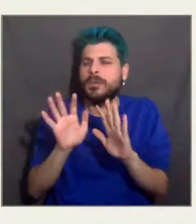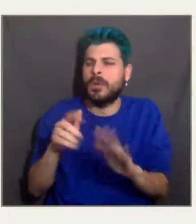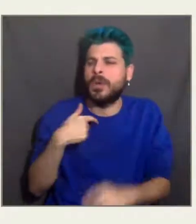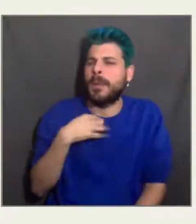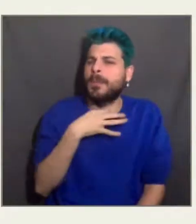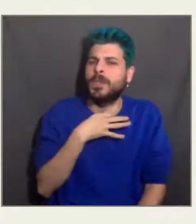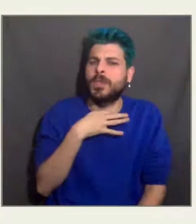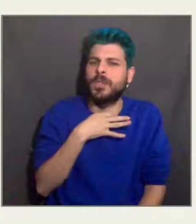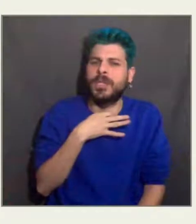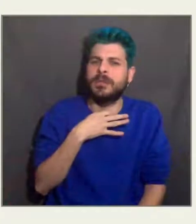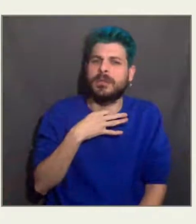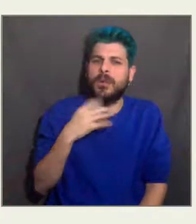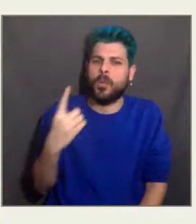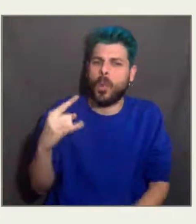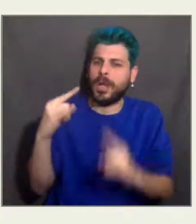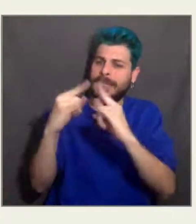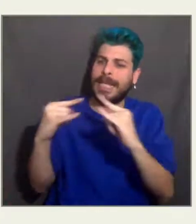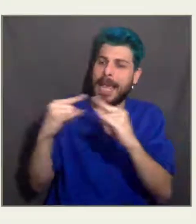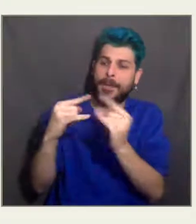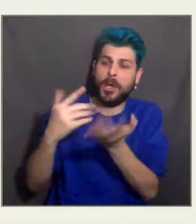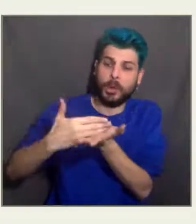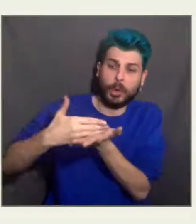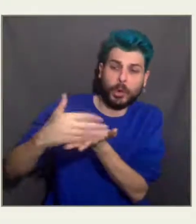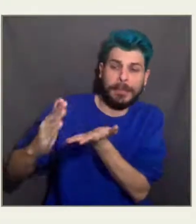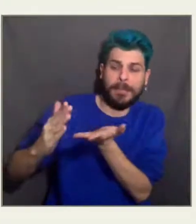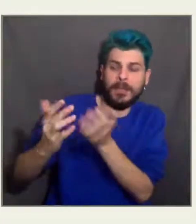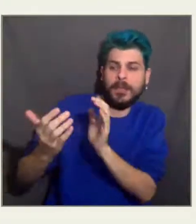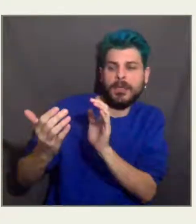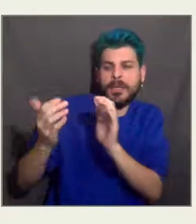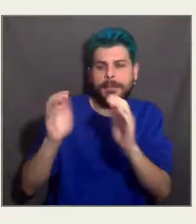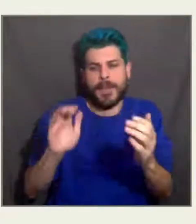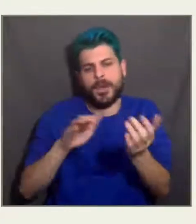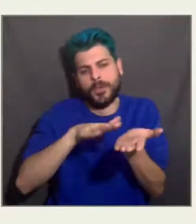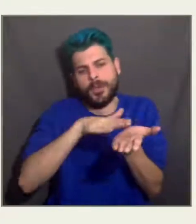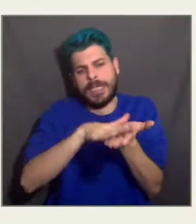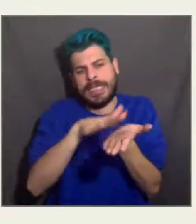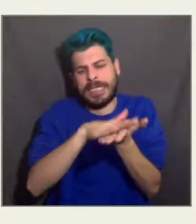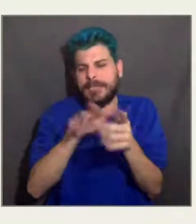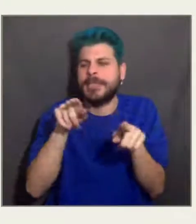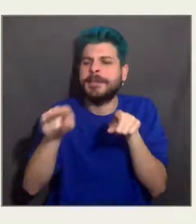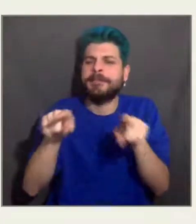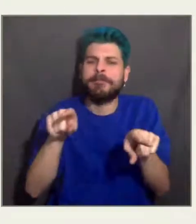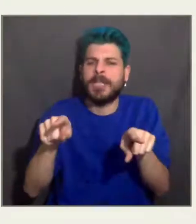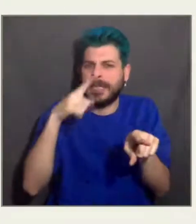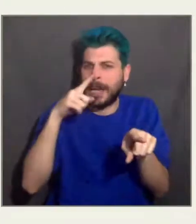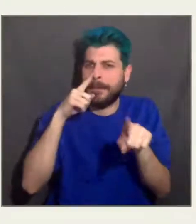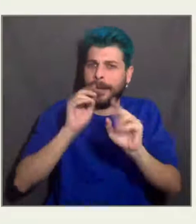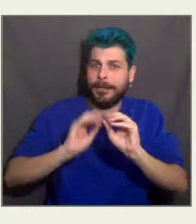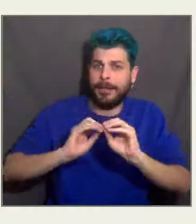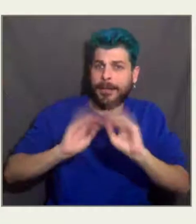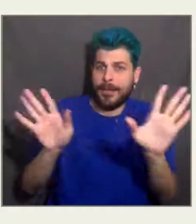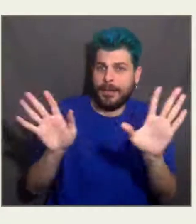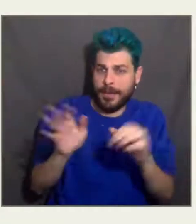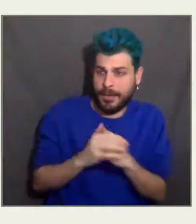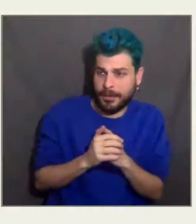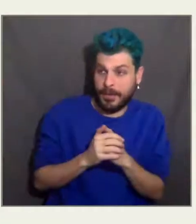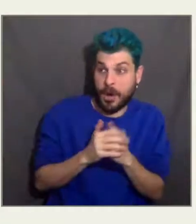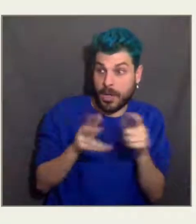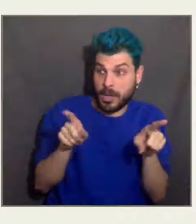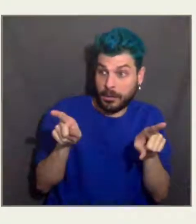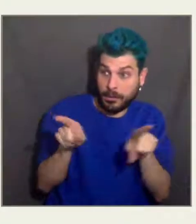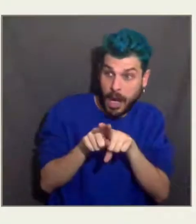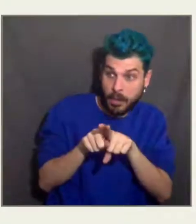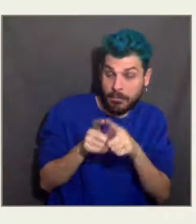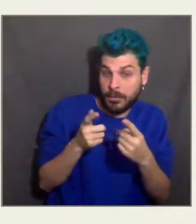swept has been communicated to the houseless community? And if so, if it's yes, how does this